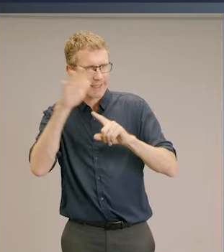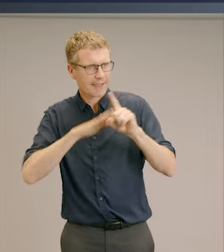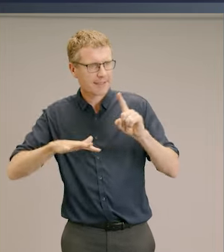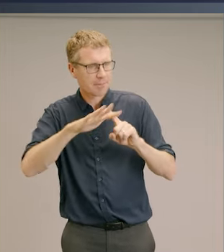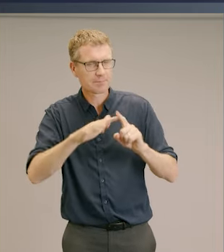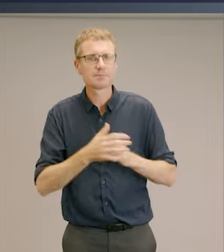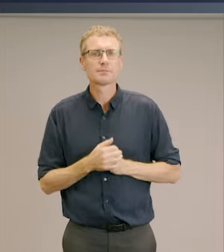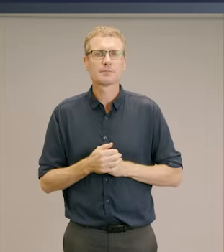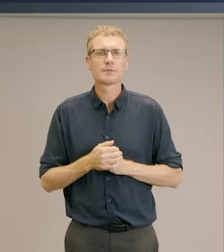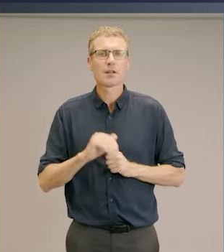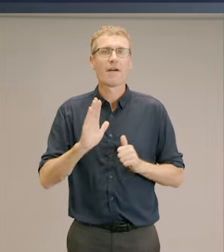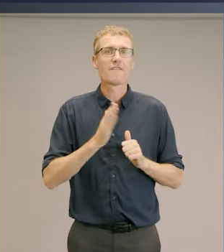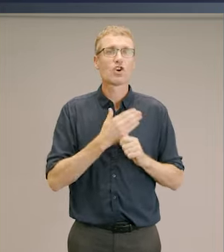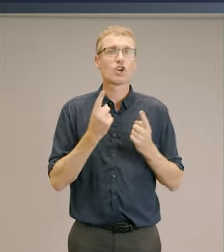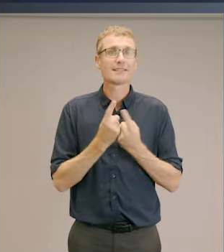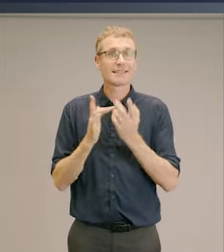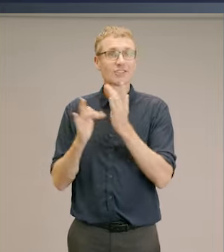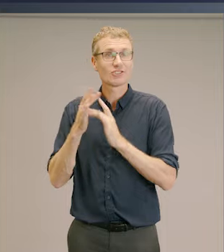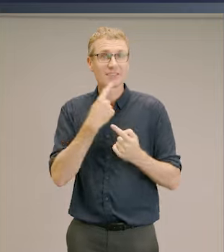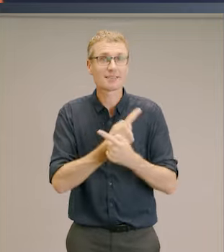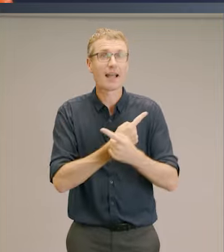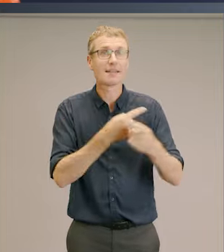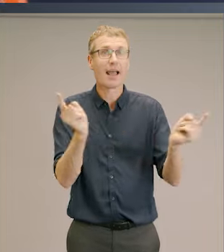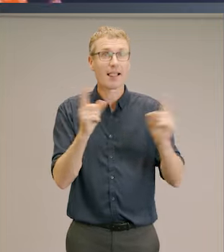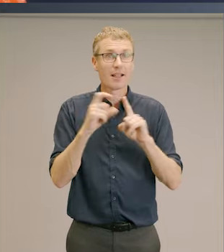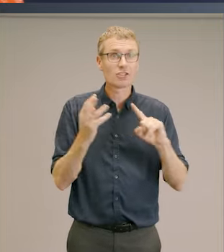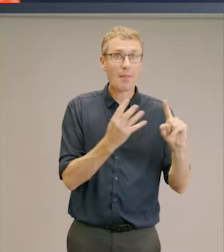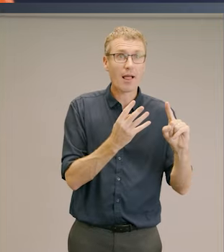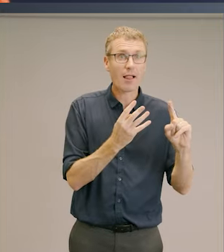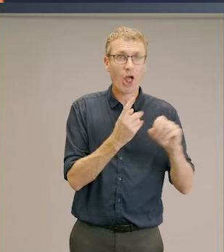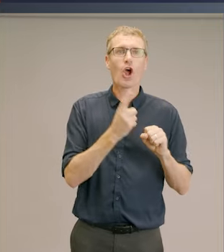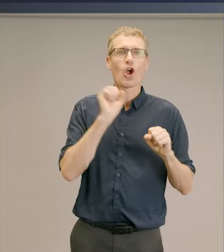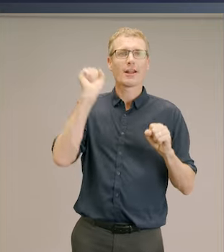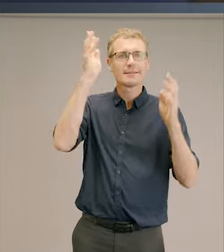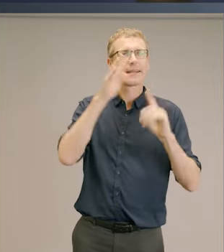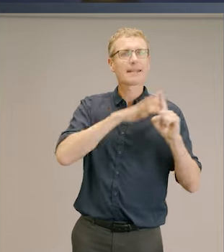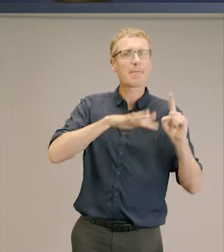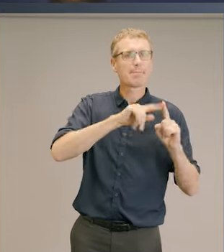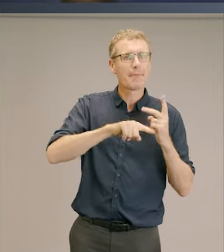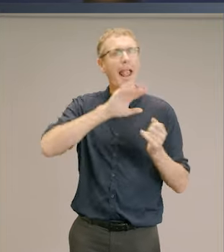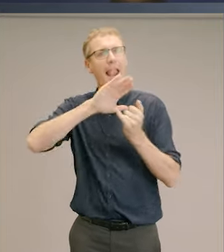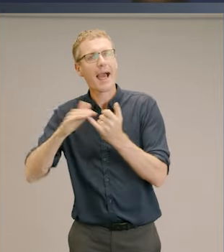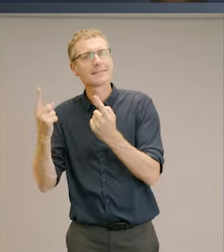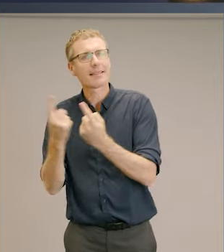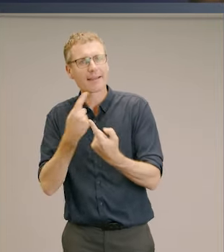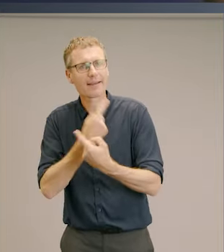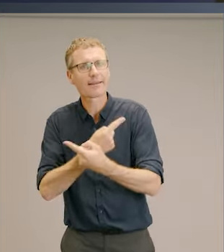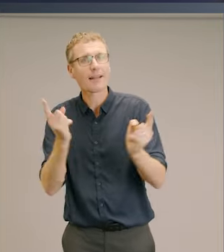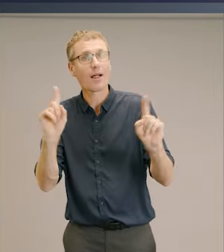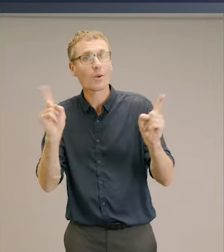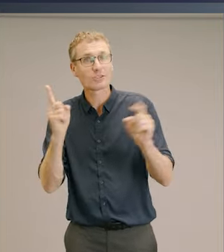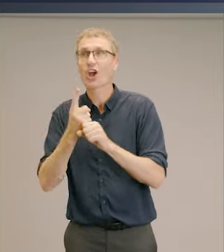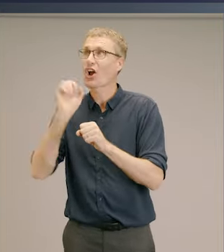them about the kingdom of God. Like, the first thing that Jesus talked to his disciples about was the kingdom of God. And the last thing on earth that he talked